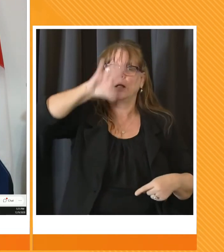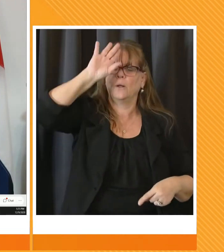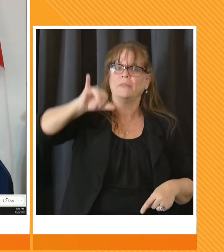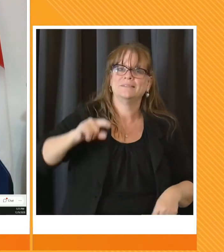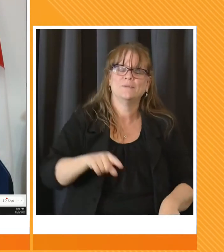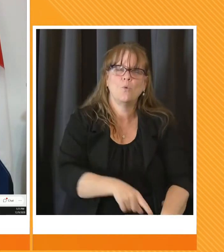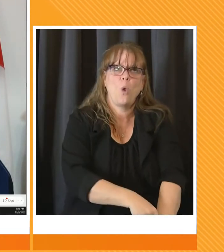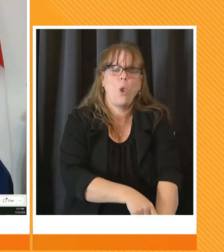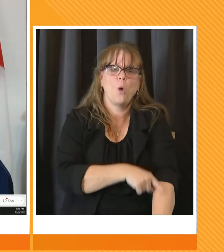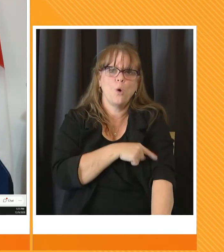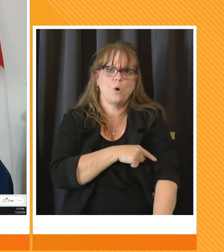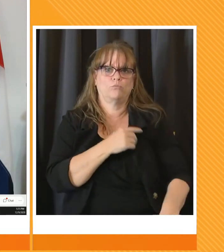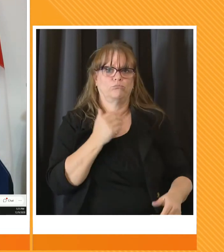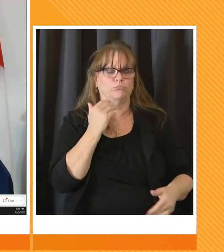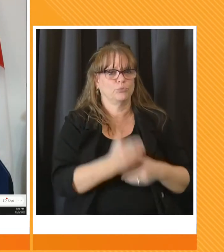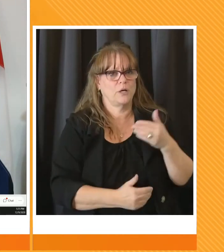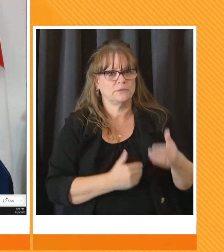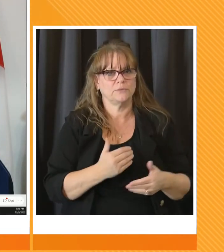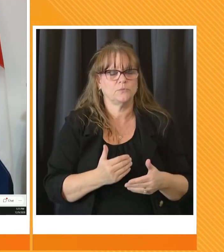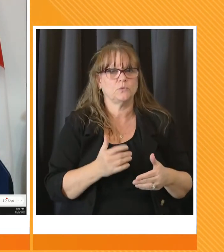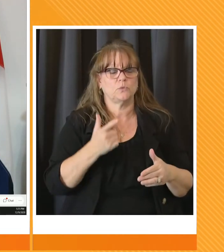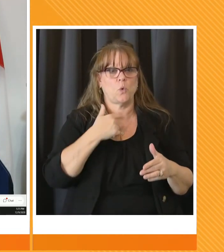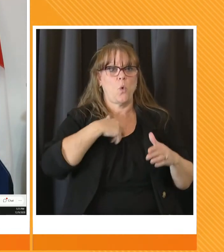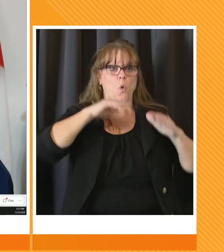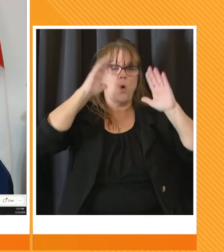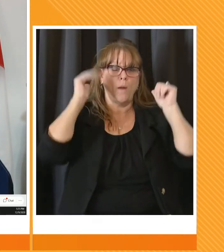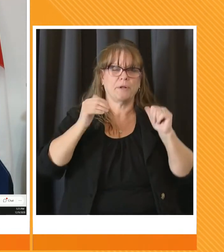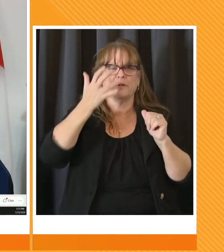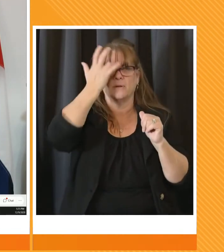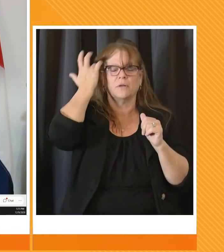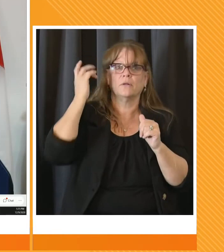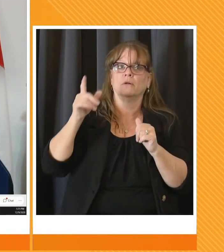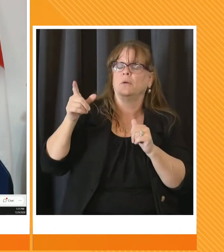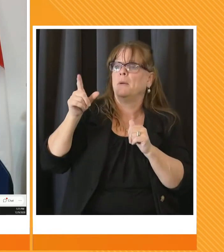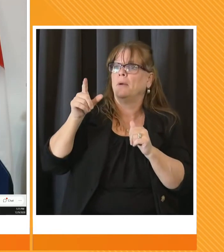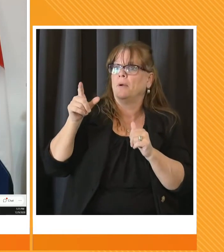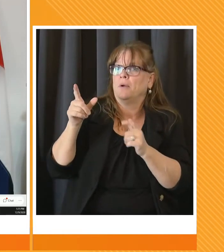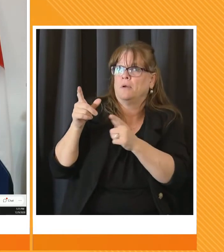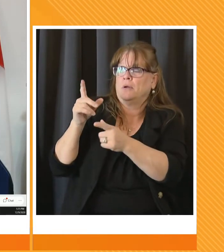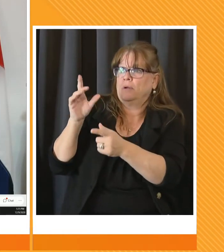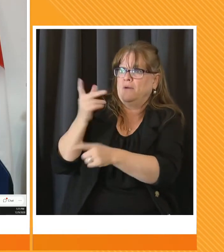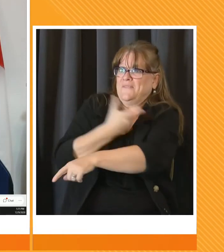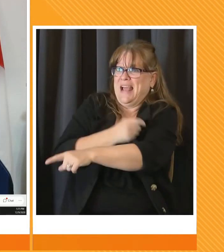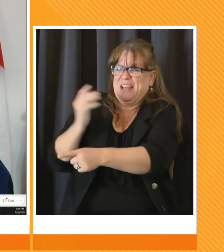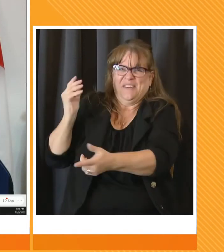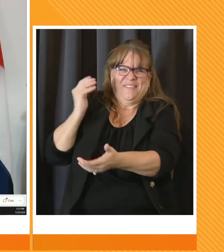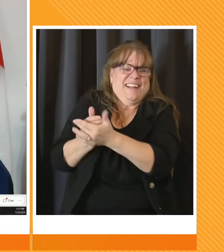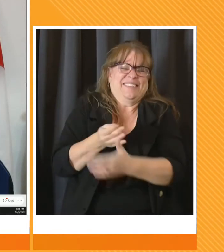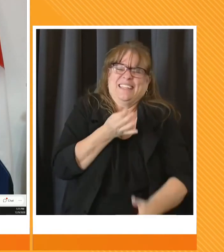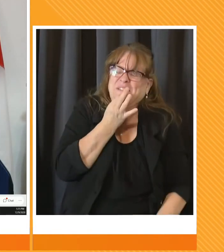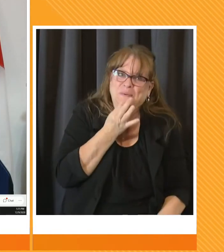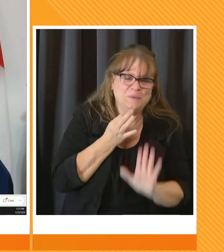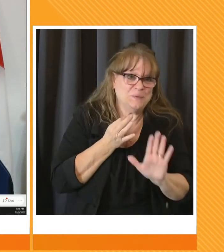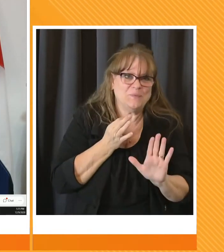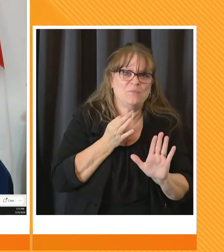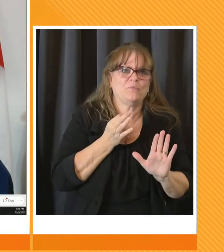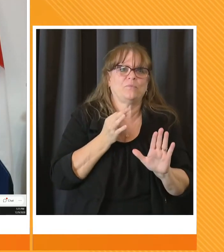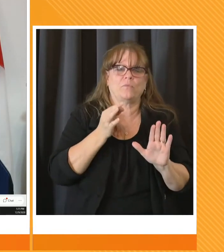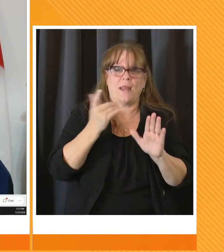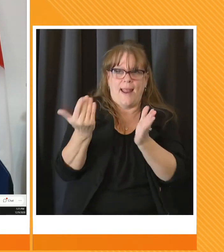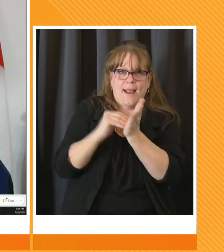shortly. This timeline is also dependent on the federal government sending us the weekly shipments of the vaccine. We